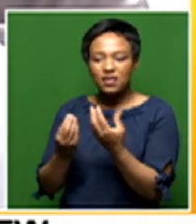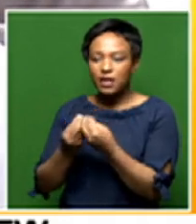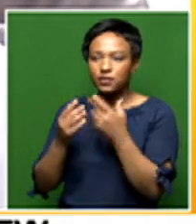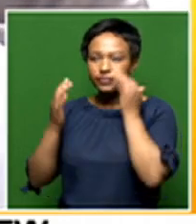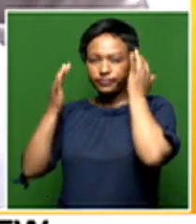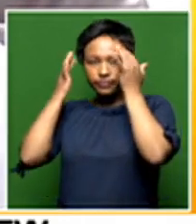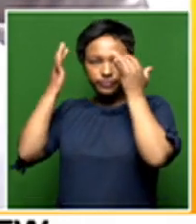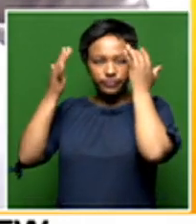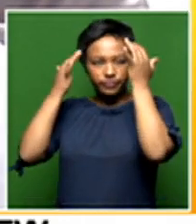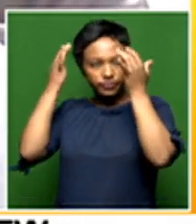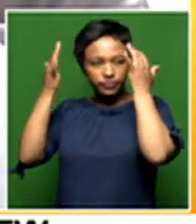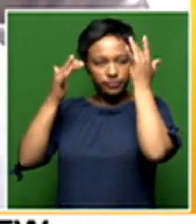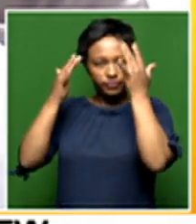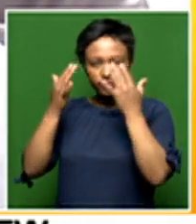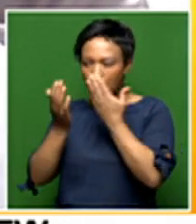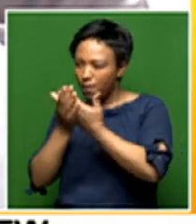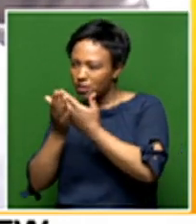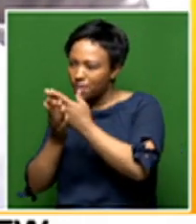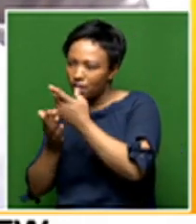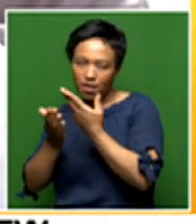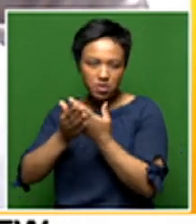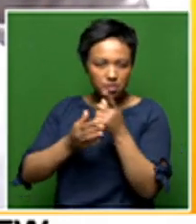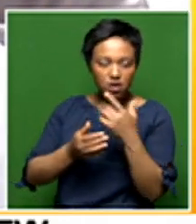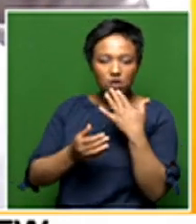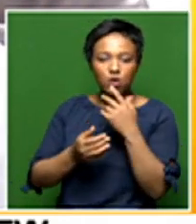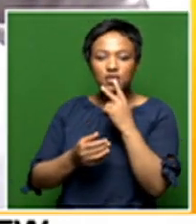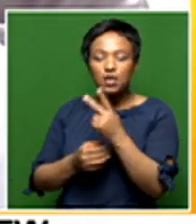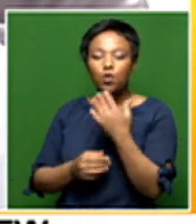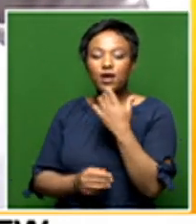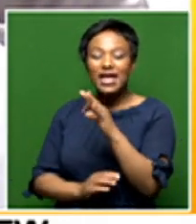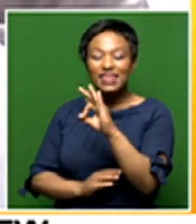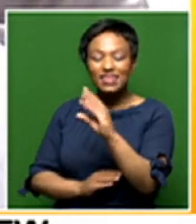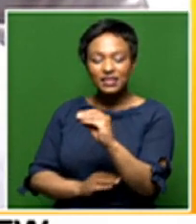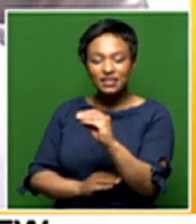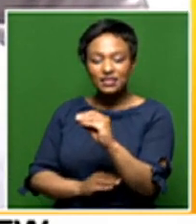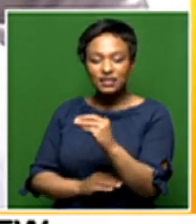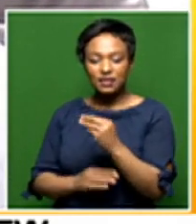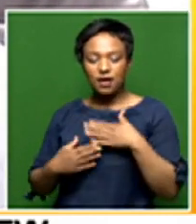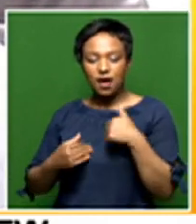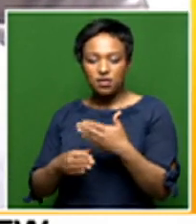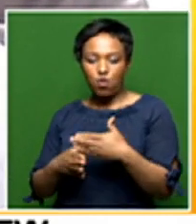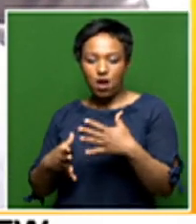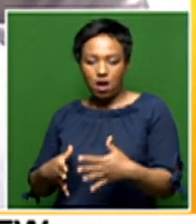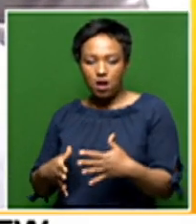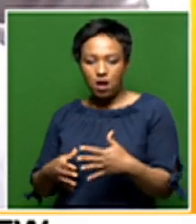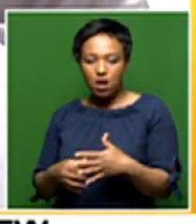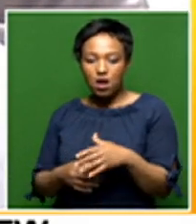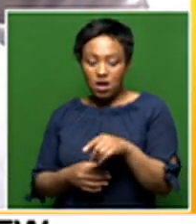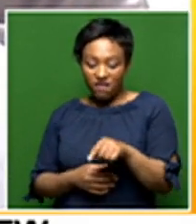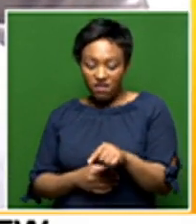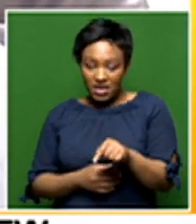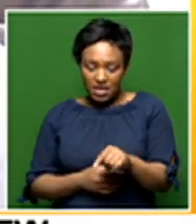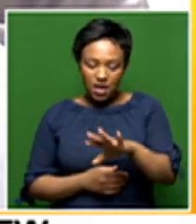the air, we're seeing that the trial will see 30,000 health workers from around the world take part, 5,000 here from